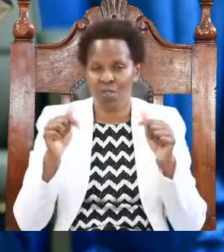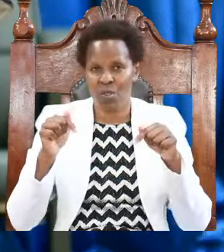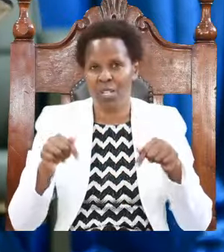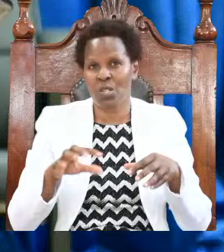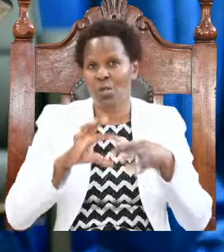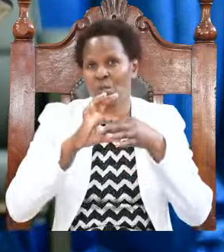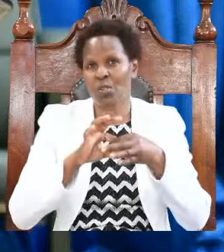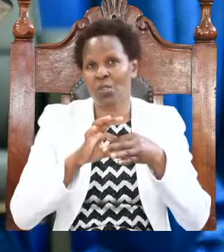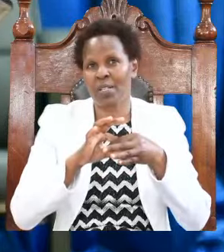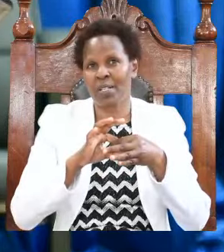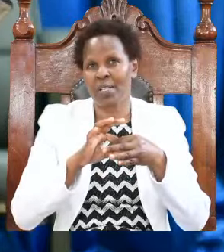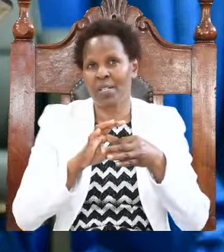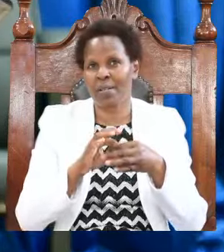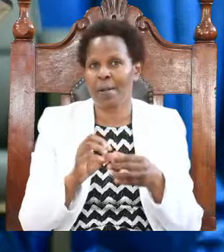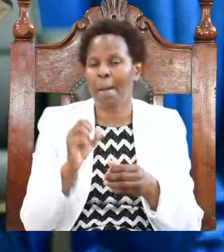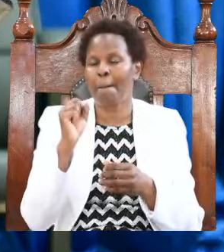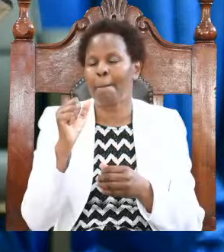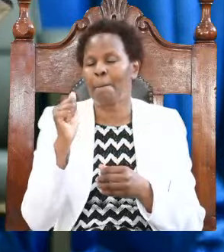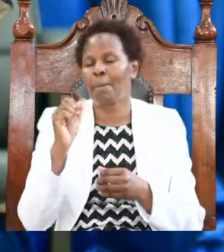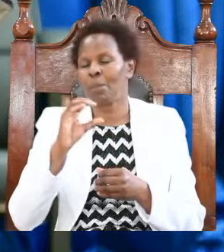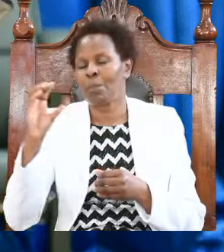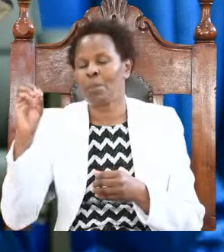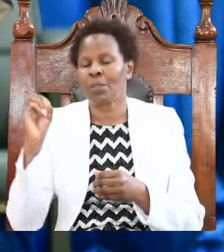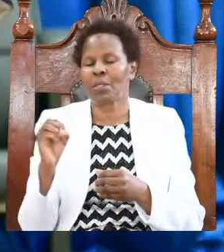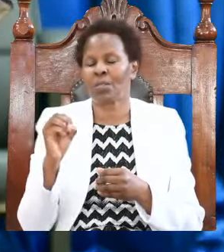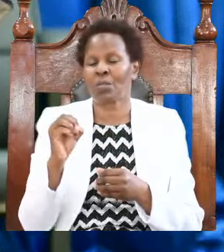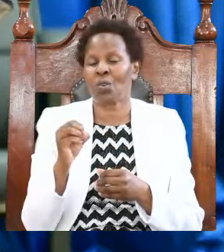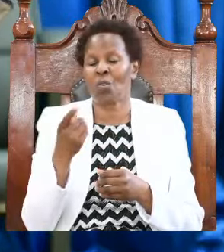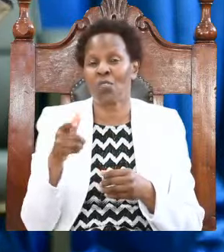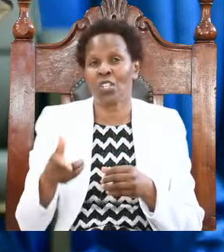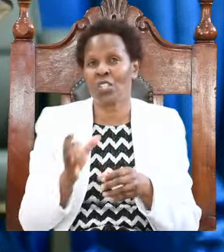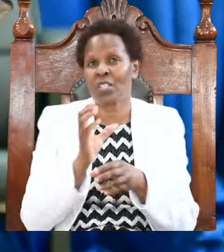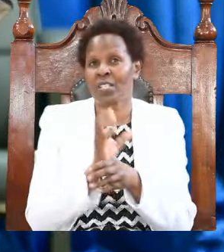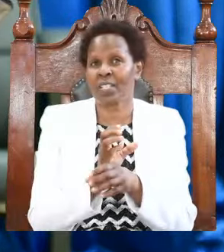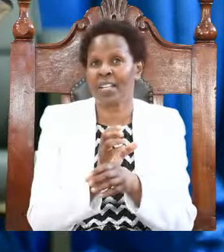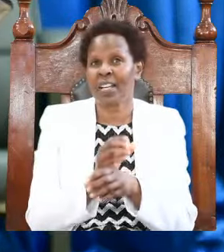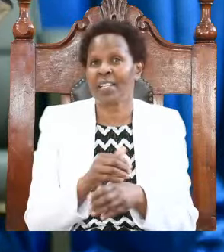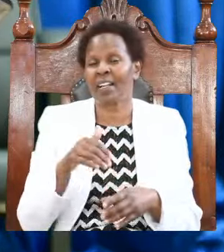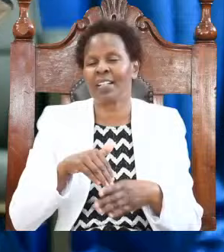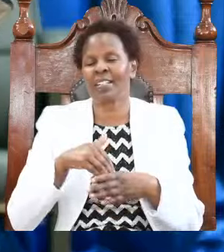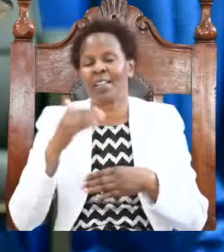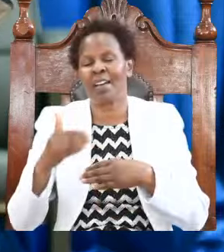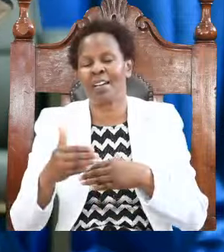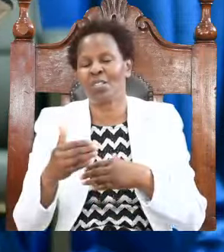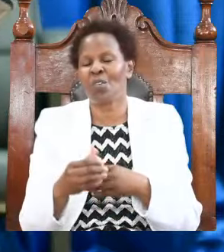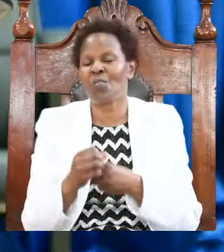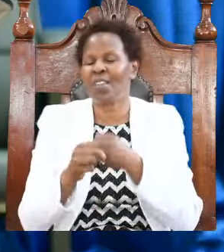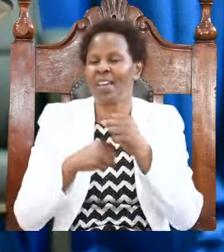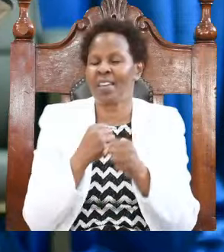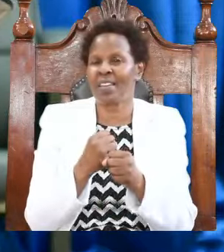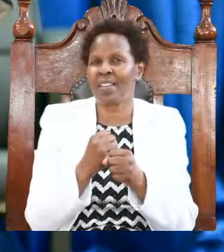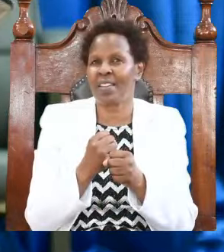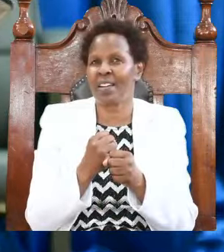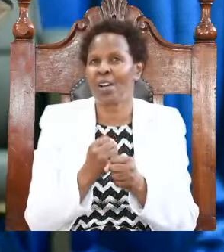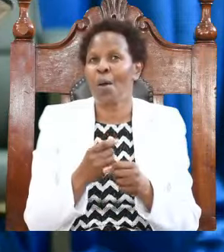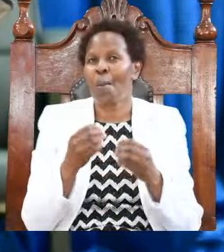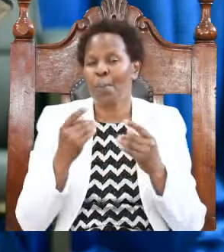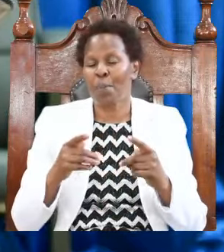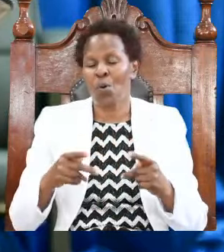and there are any benefits, there are any dividends that are going to be declared by the end of the year, The only people who are going to benefit from